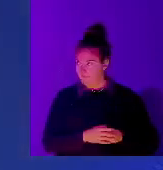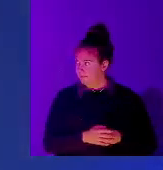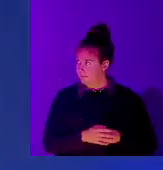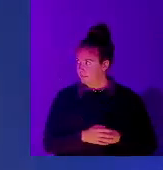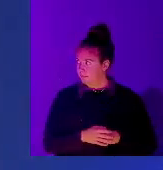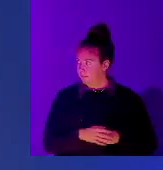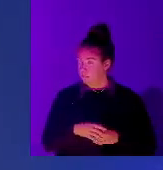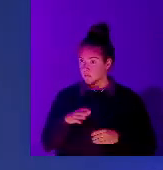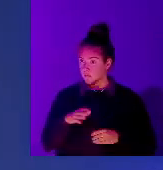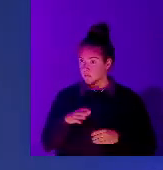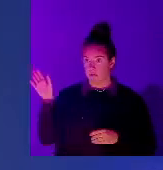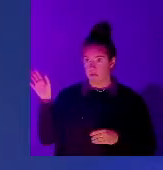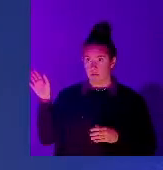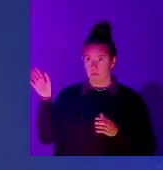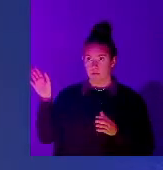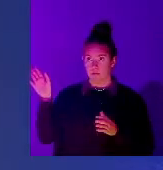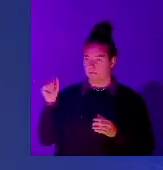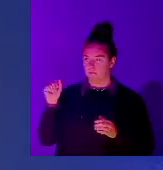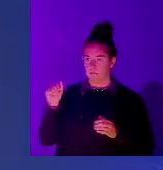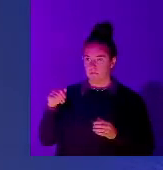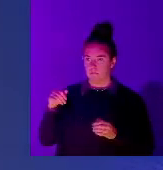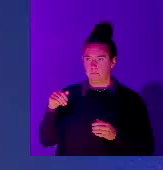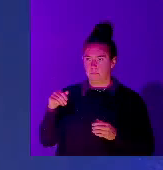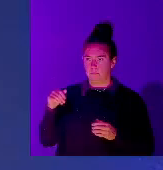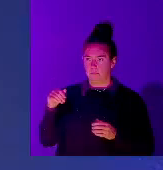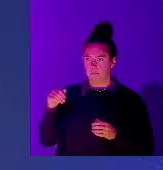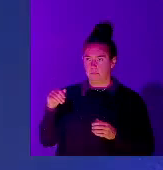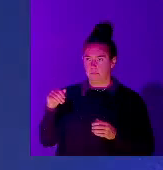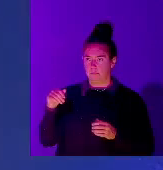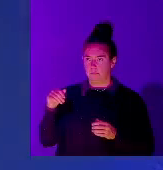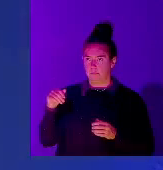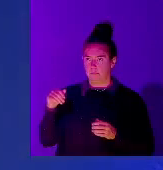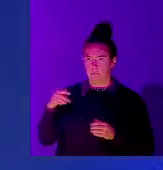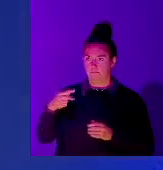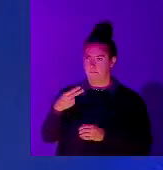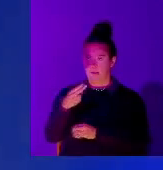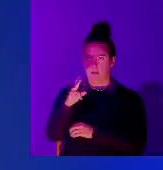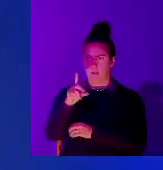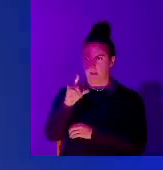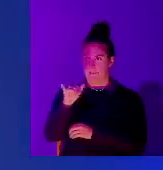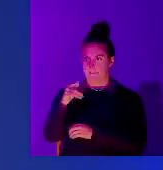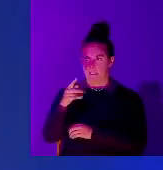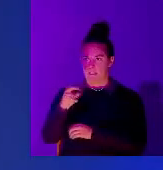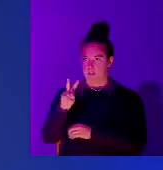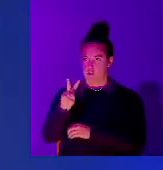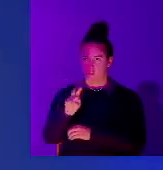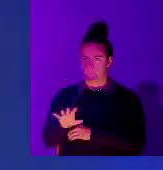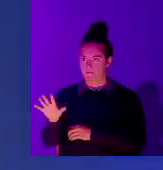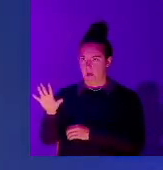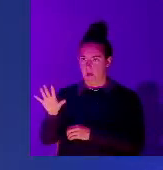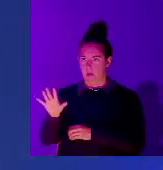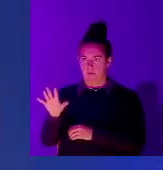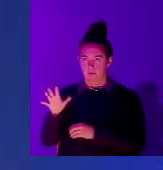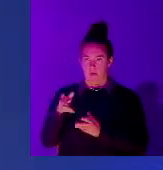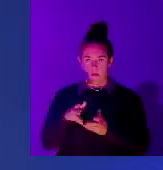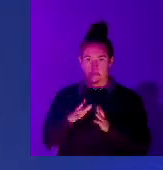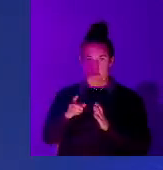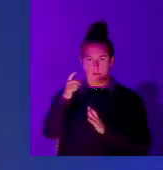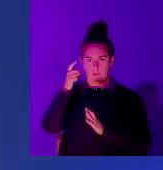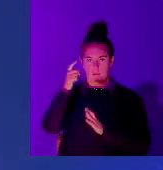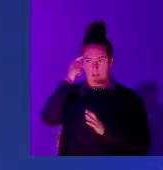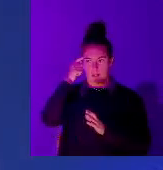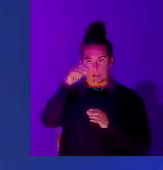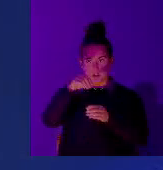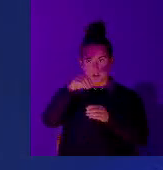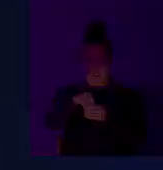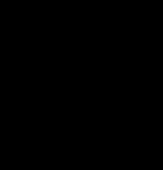Let this mind be in you, which was also in Christ Jesus, who being in the form